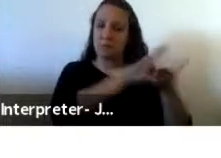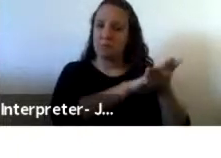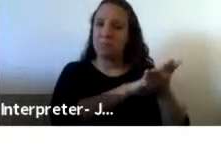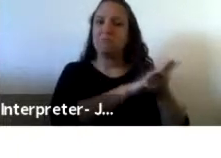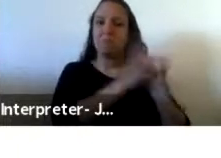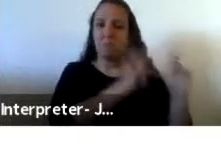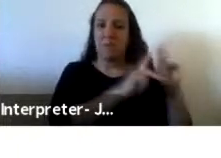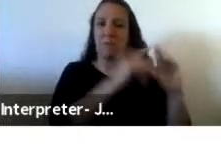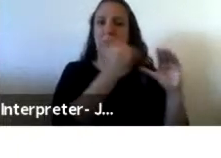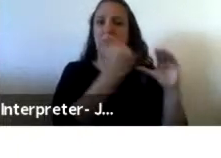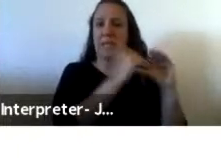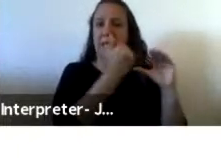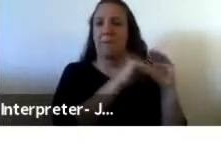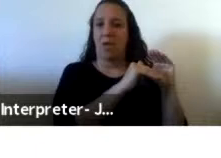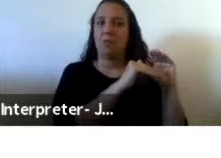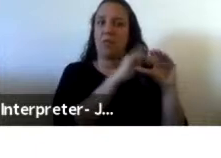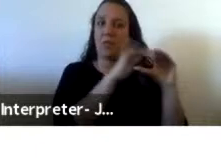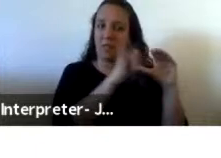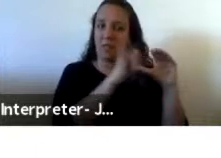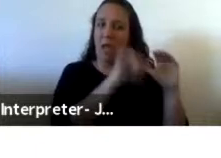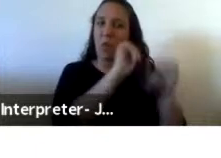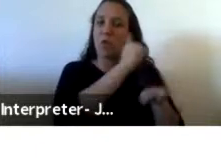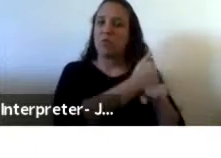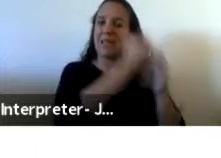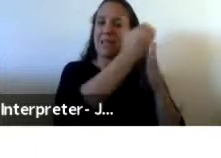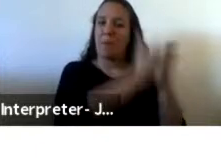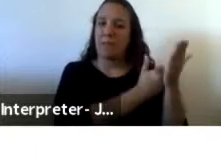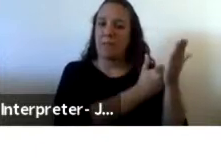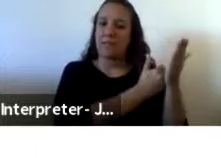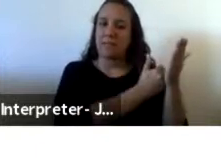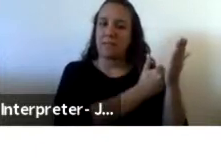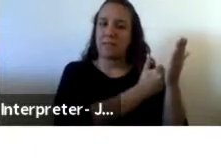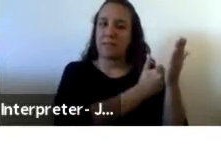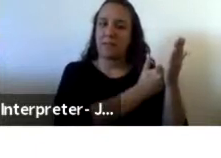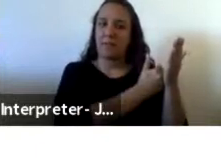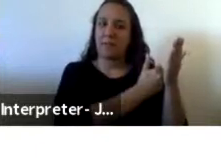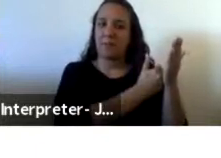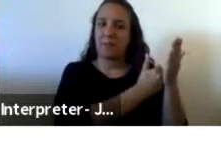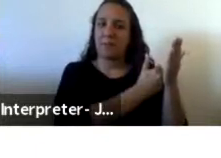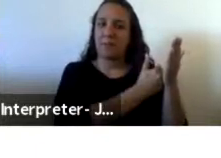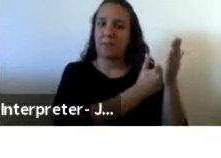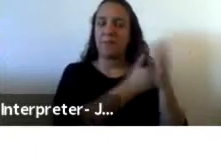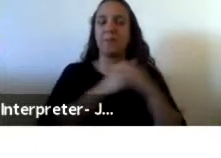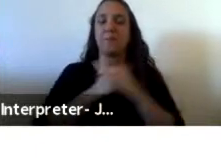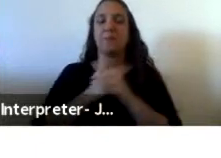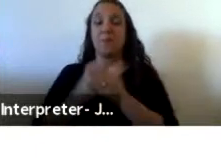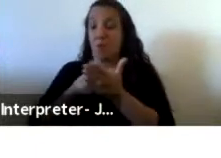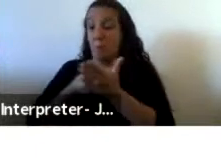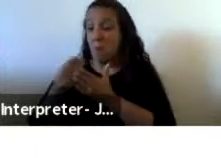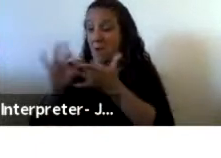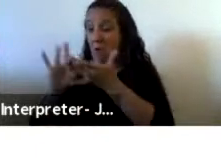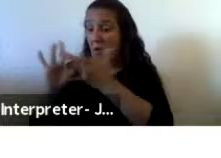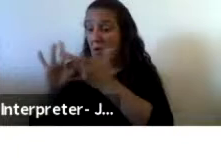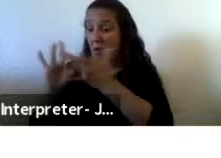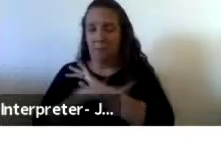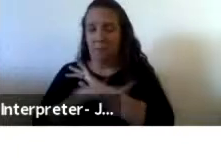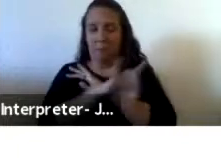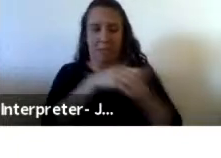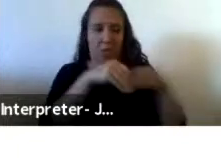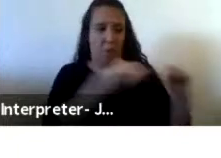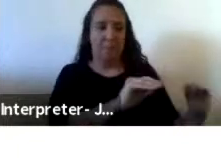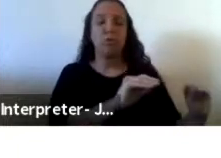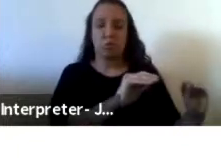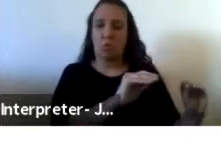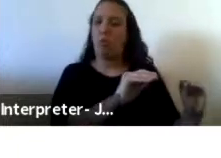need to start doing by way of creating a plan. But something as easy as online, you know what, buying online and picking up at the stores, people, you know